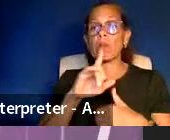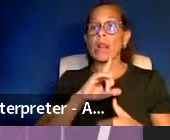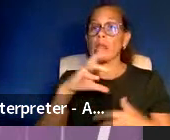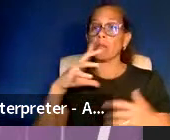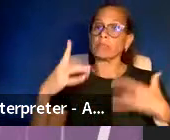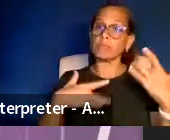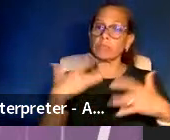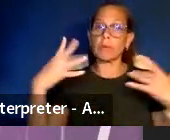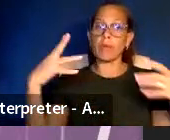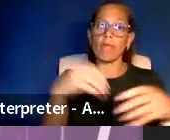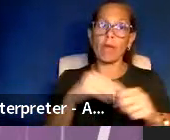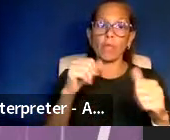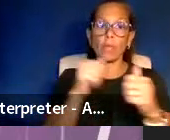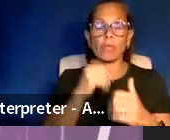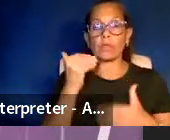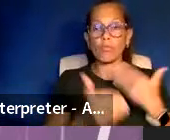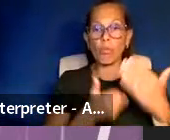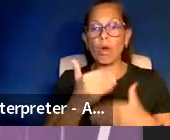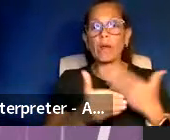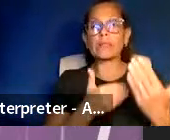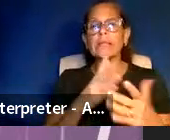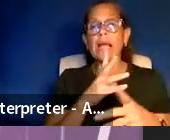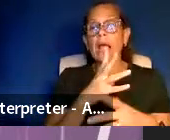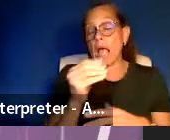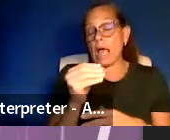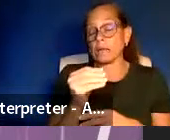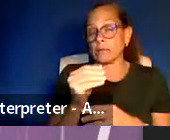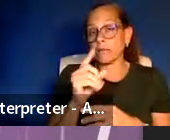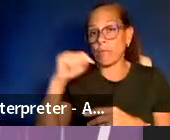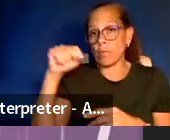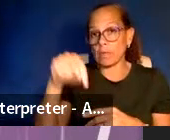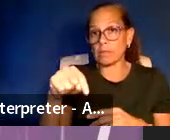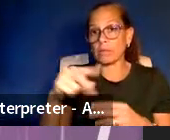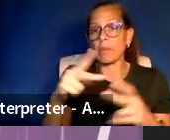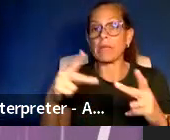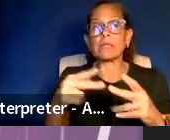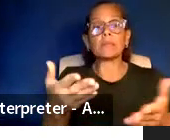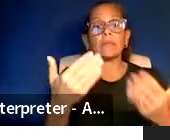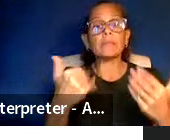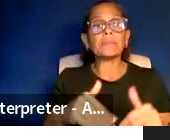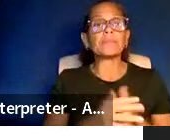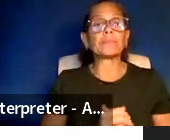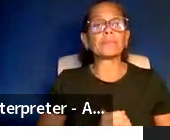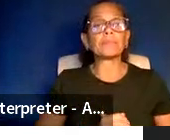and economic development process and to center Bronxites in this work. Next slide, please.